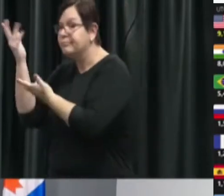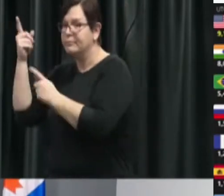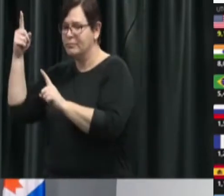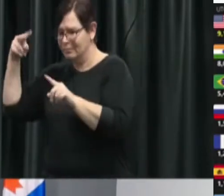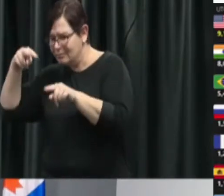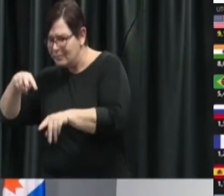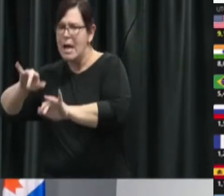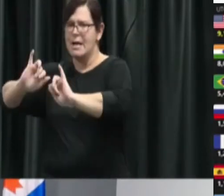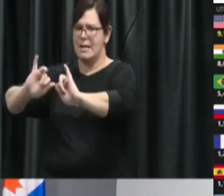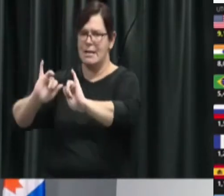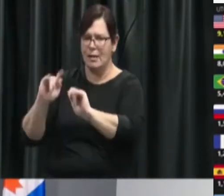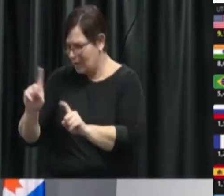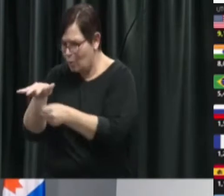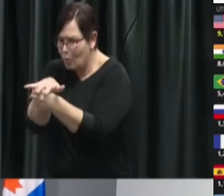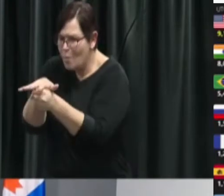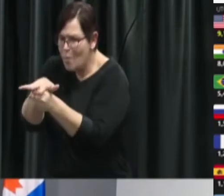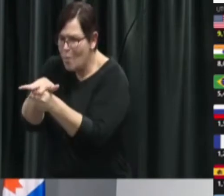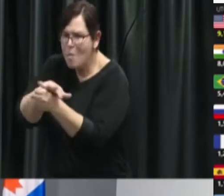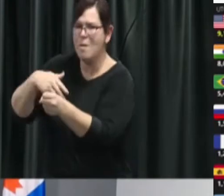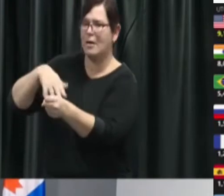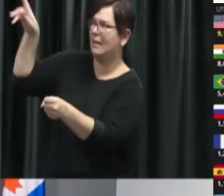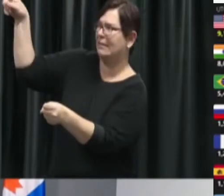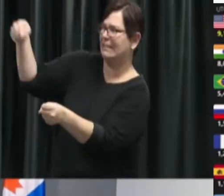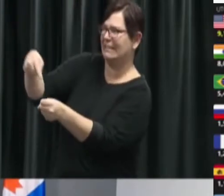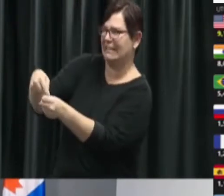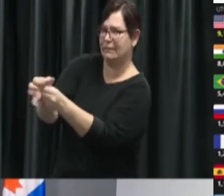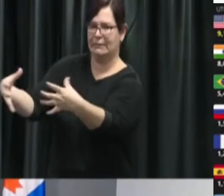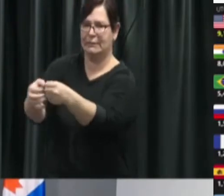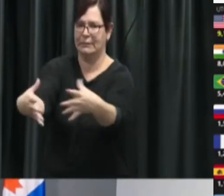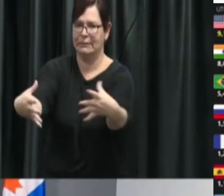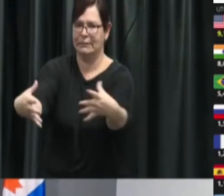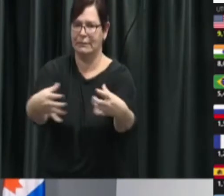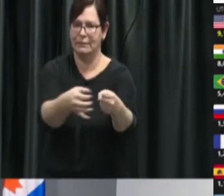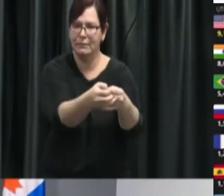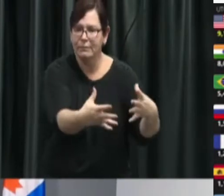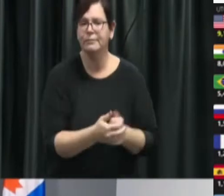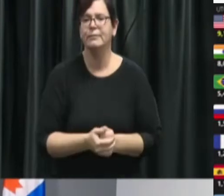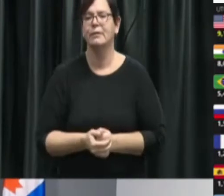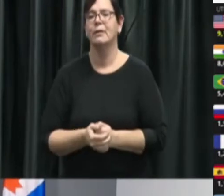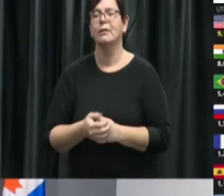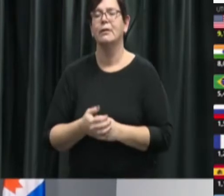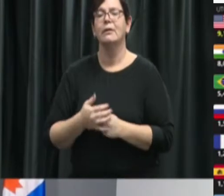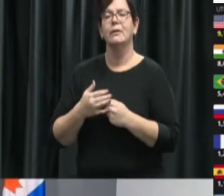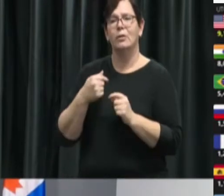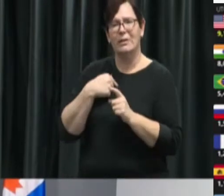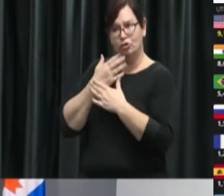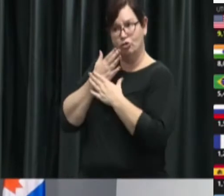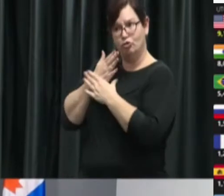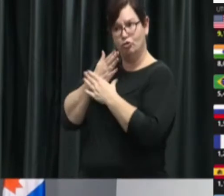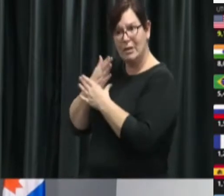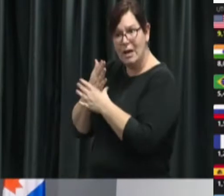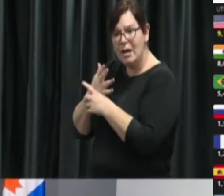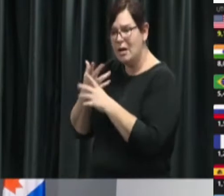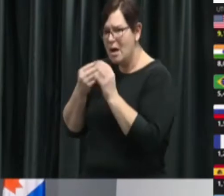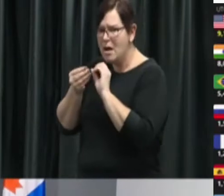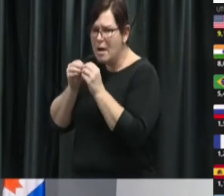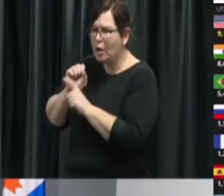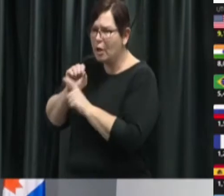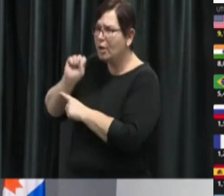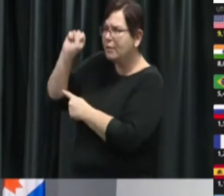My team also shares COVID-19 data like neighborhood case counts to work with community partners to